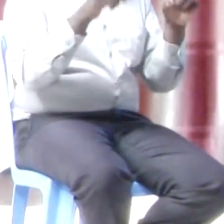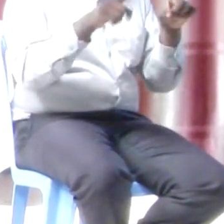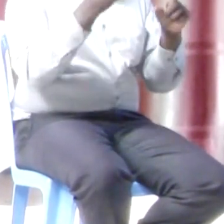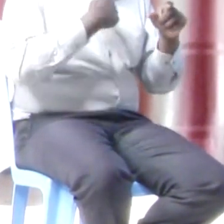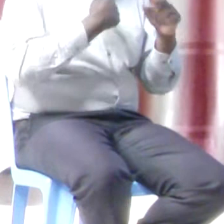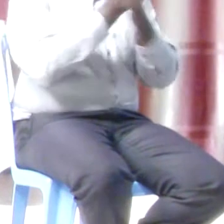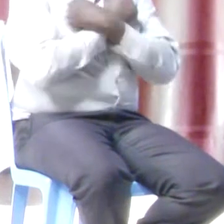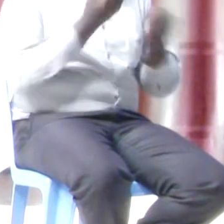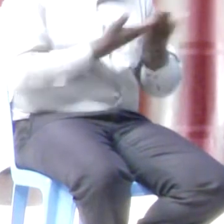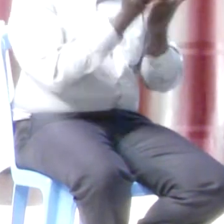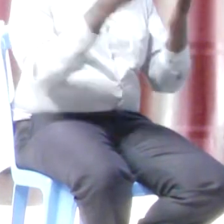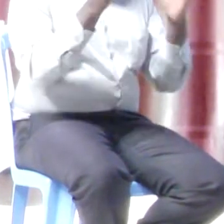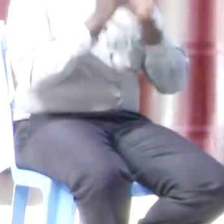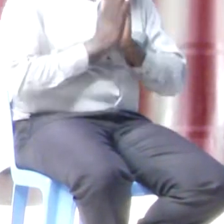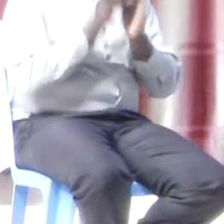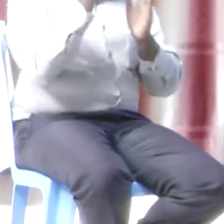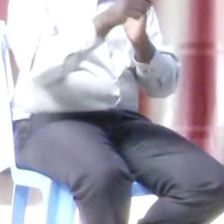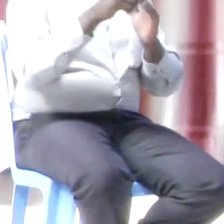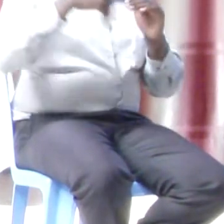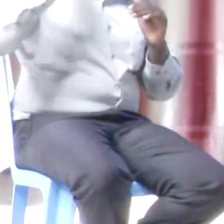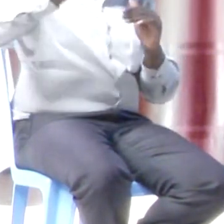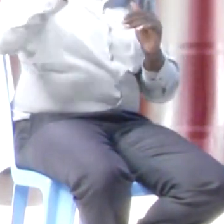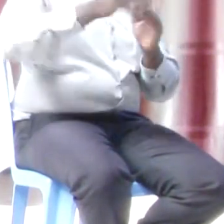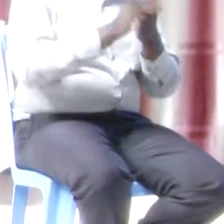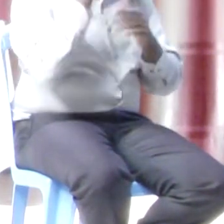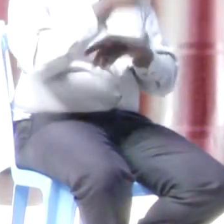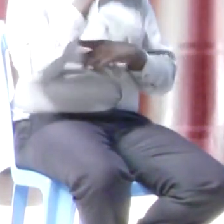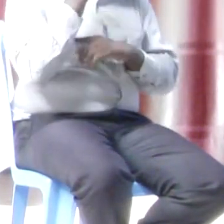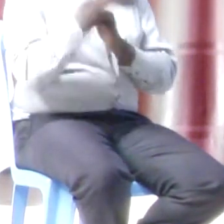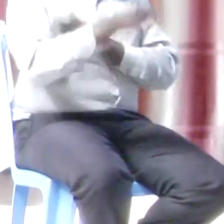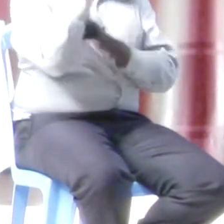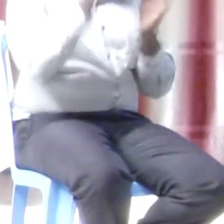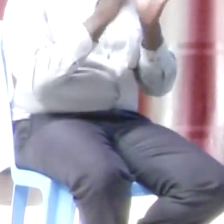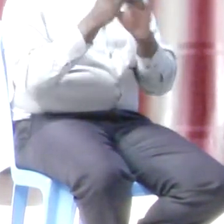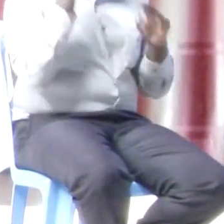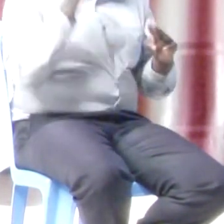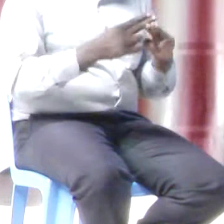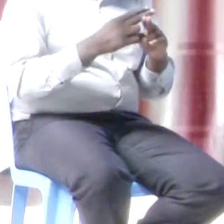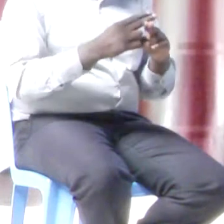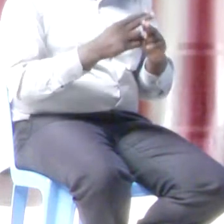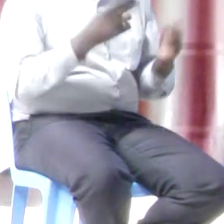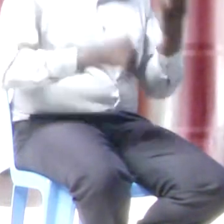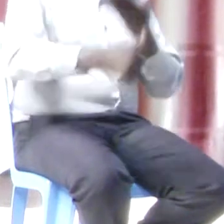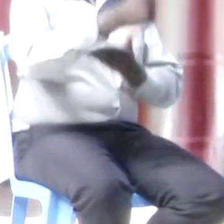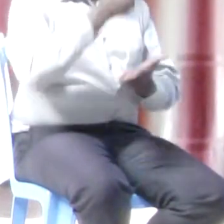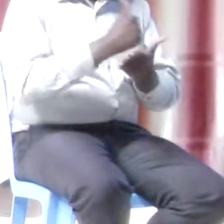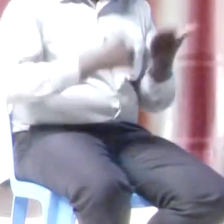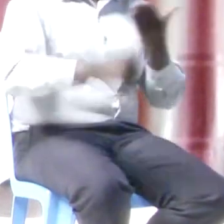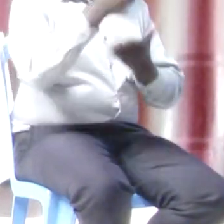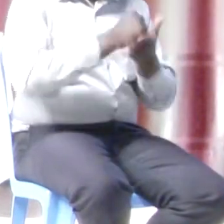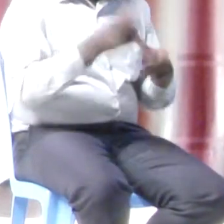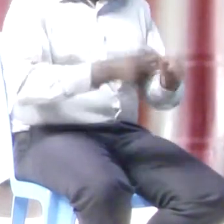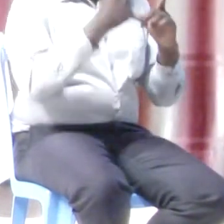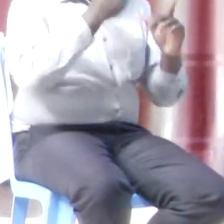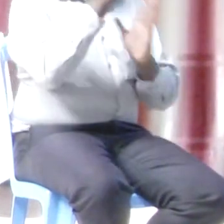you, and I pray for you daily that you shall experience God in Jesus' name. Amen and amen. Let me just pray for you, child of